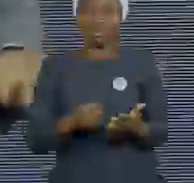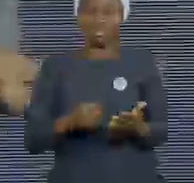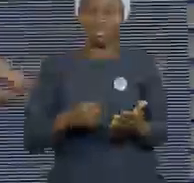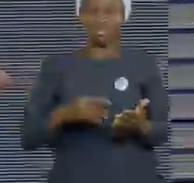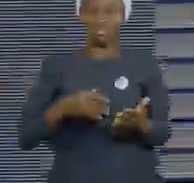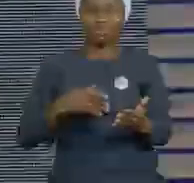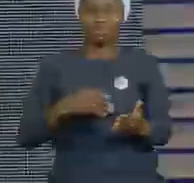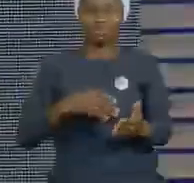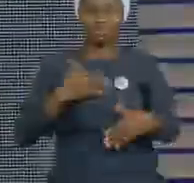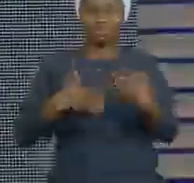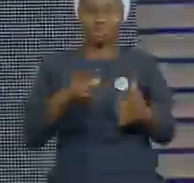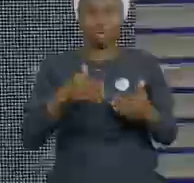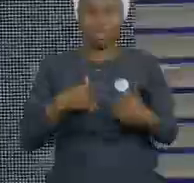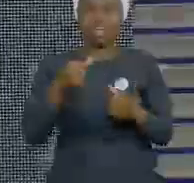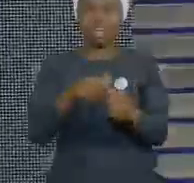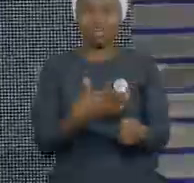gutter.